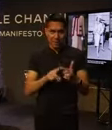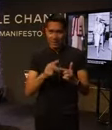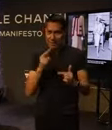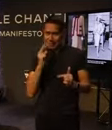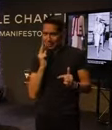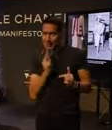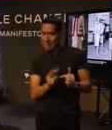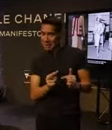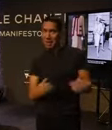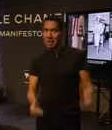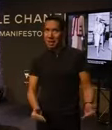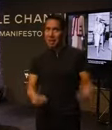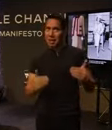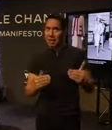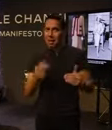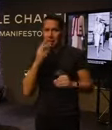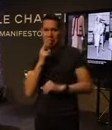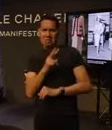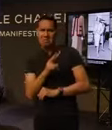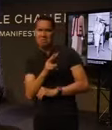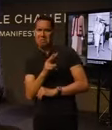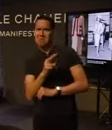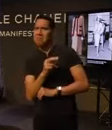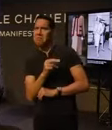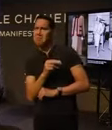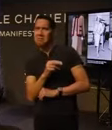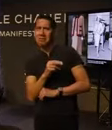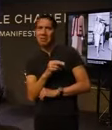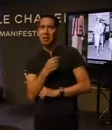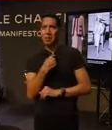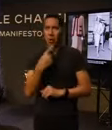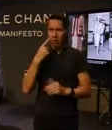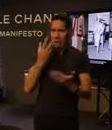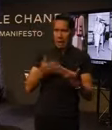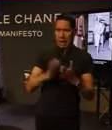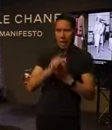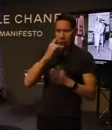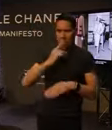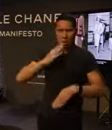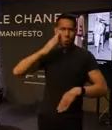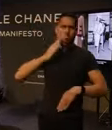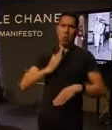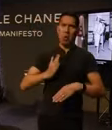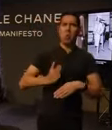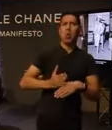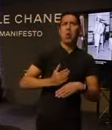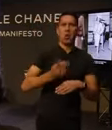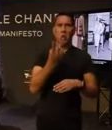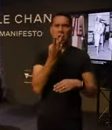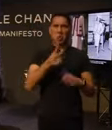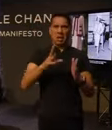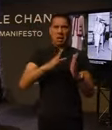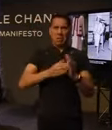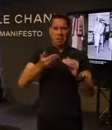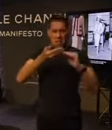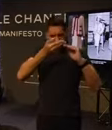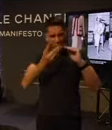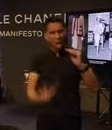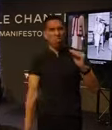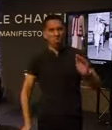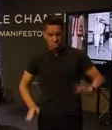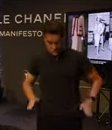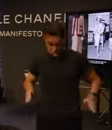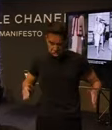much against, you know, they would claim or exclaim, how can a woman work, you know, with 20 metres of fabric in a skirt,